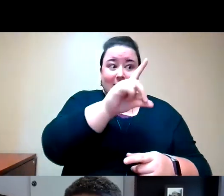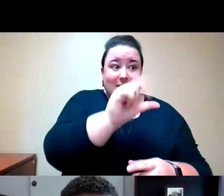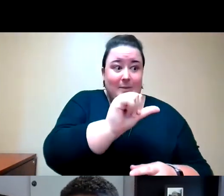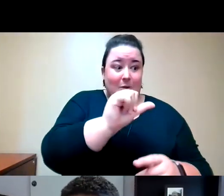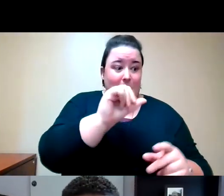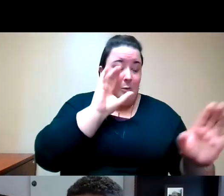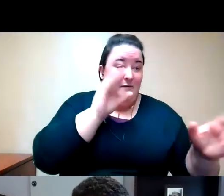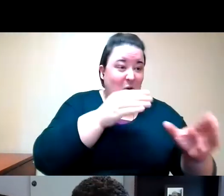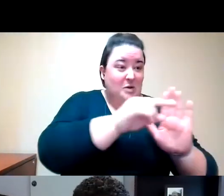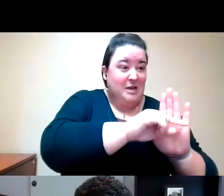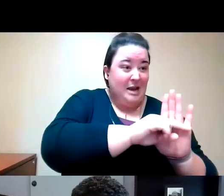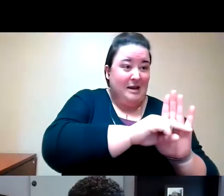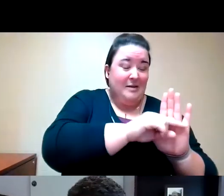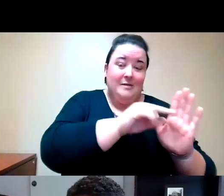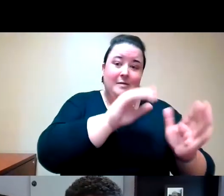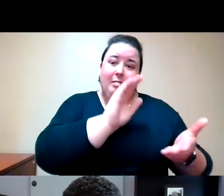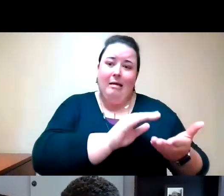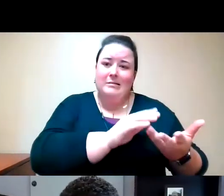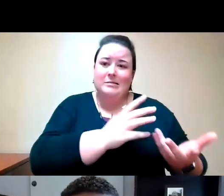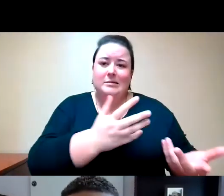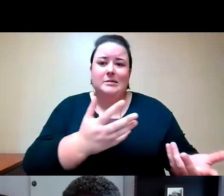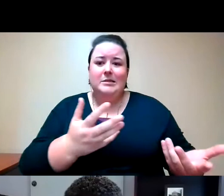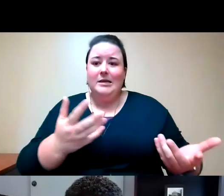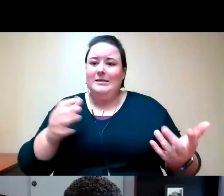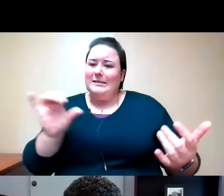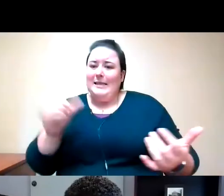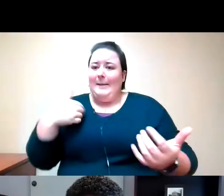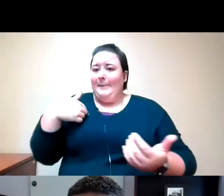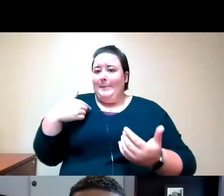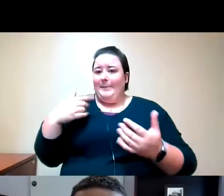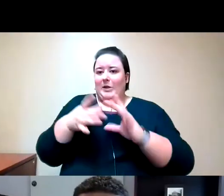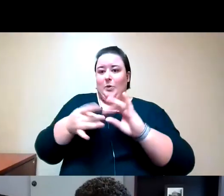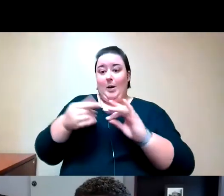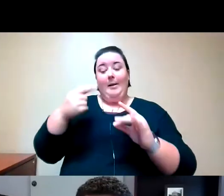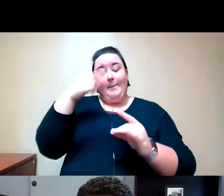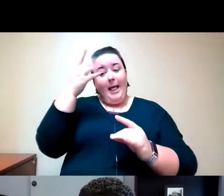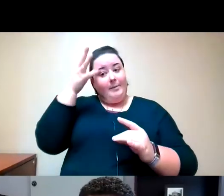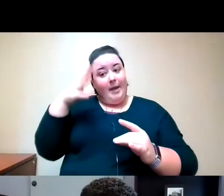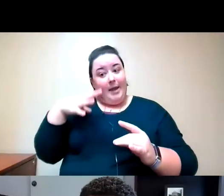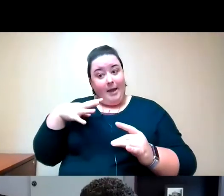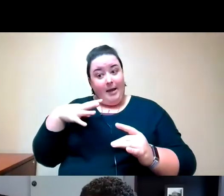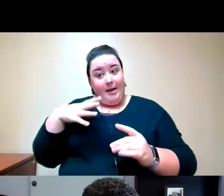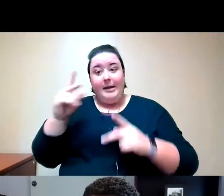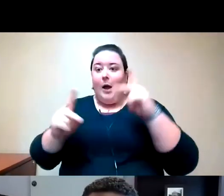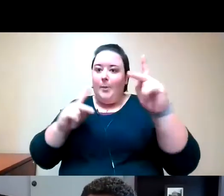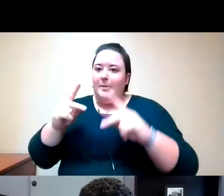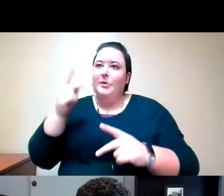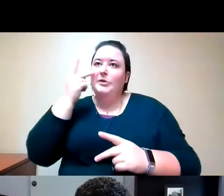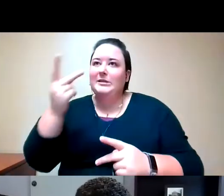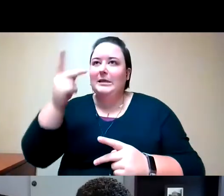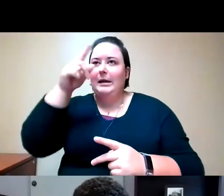around disability, because disability is just like saying I'm a Black man. Now, while people may see Black men and think